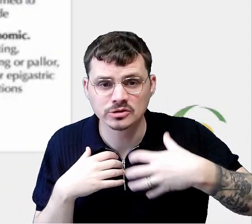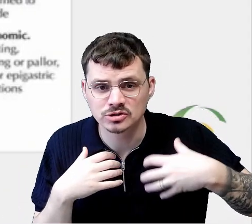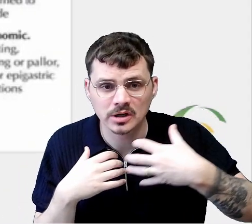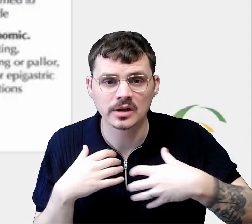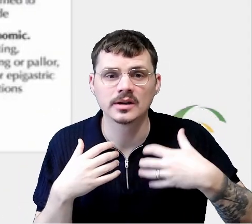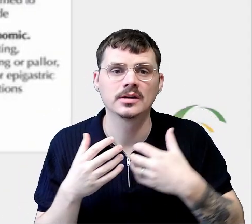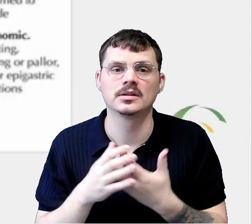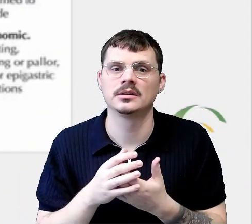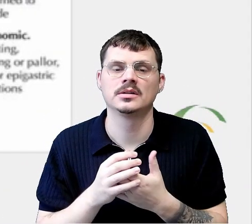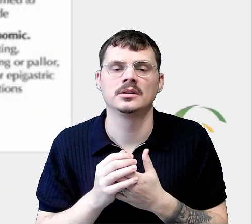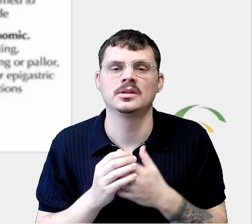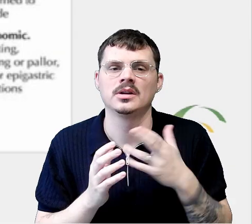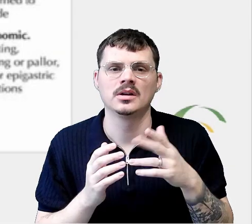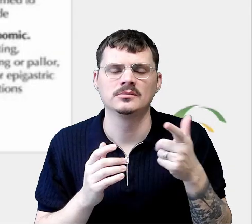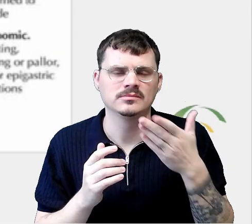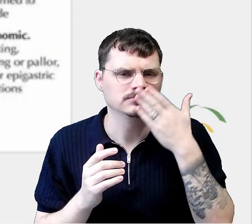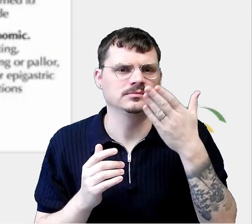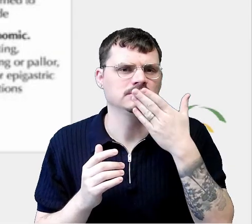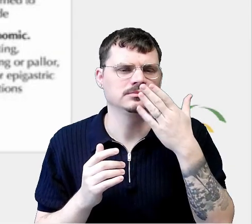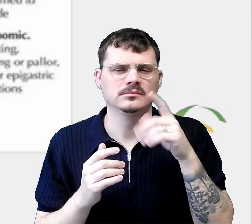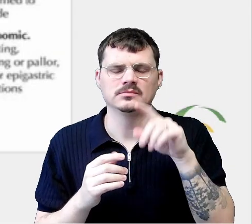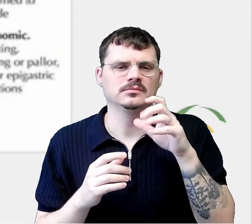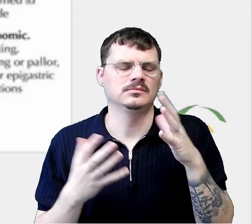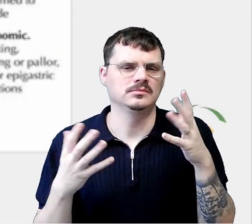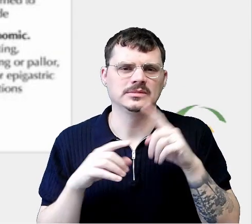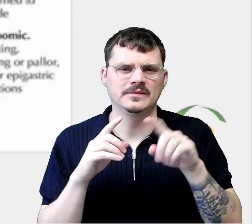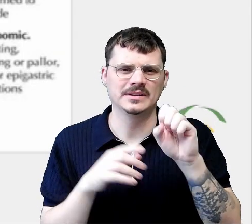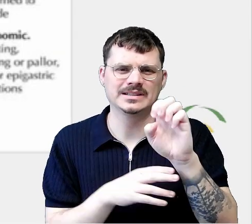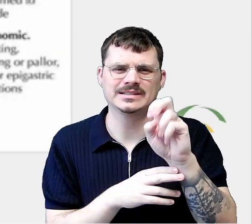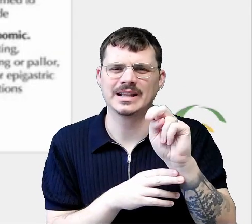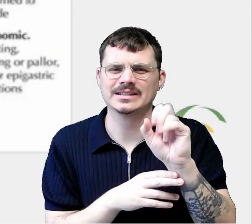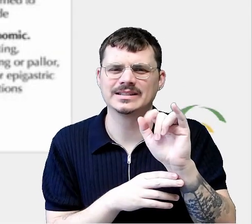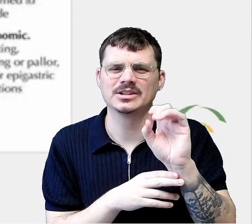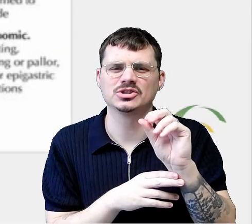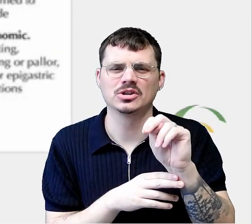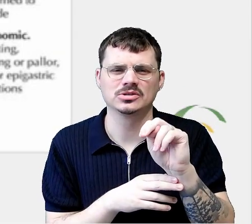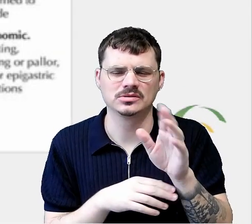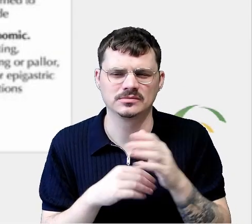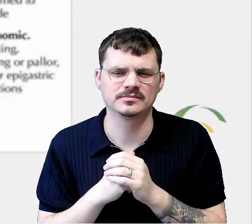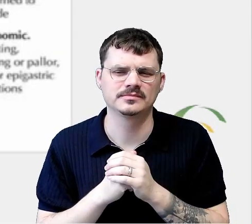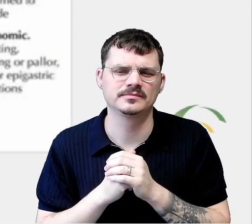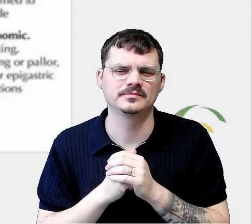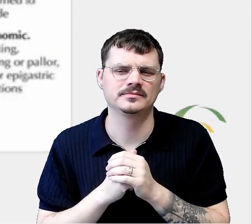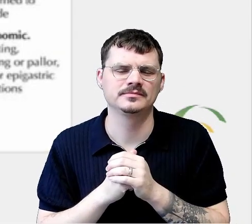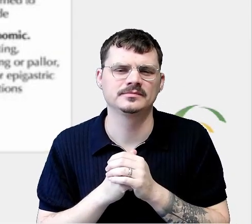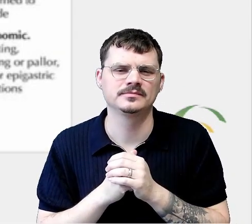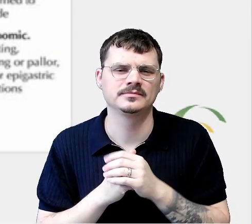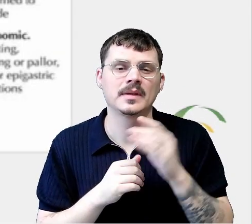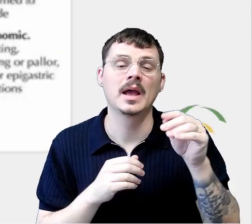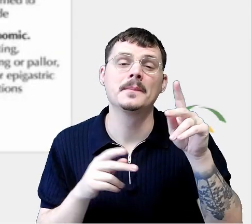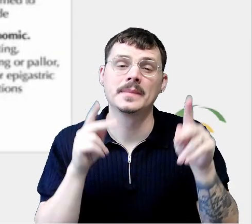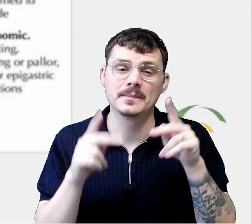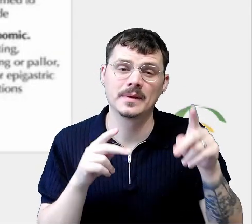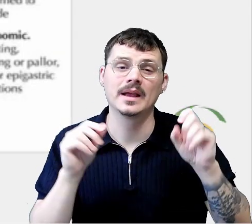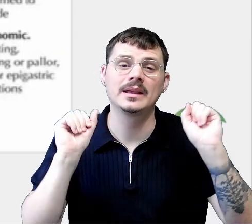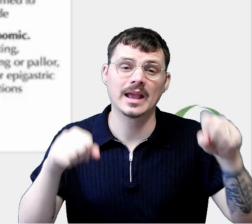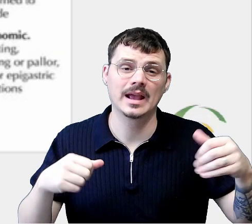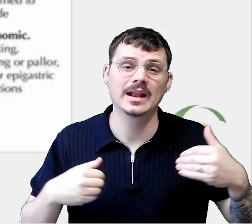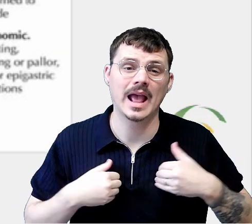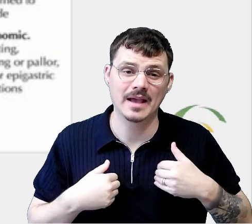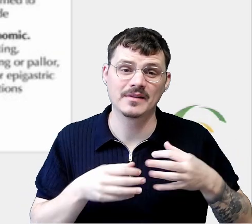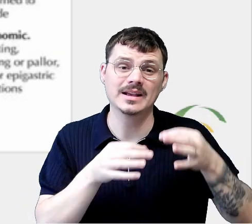nausea, peculiar sensations, rising sensations. Also, people can have